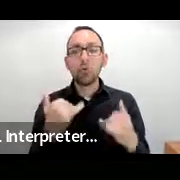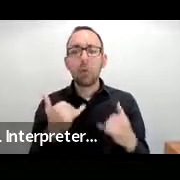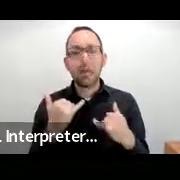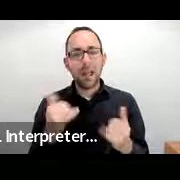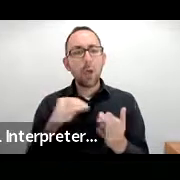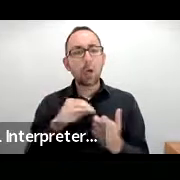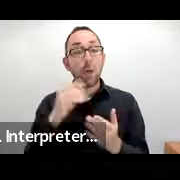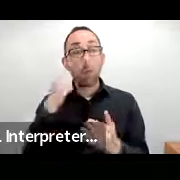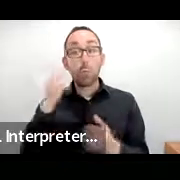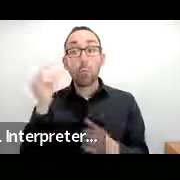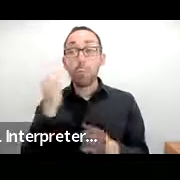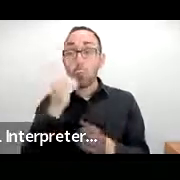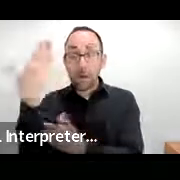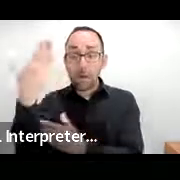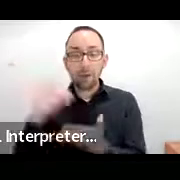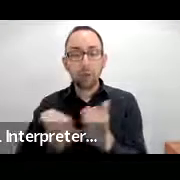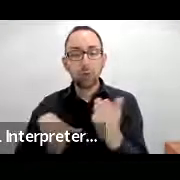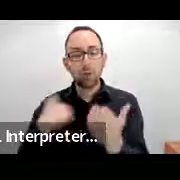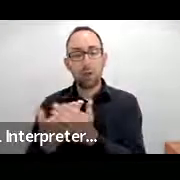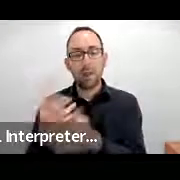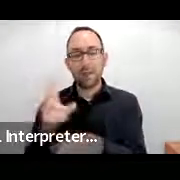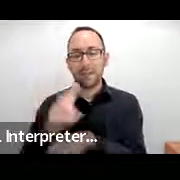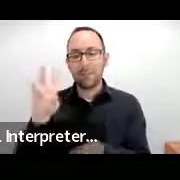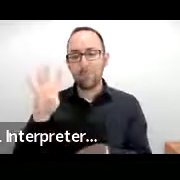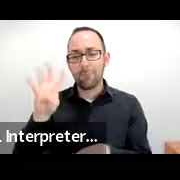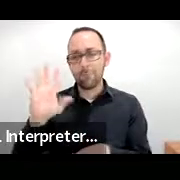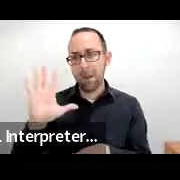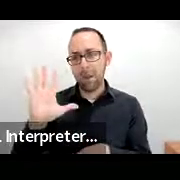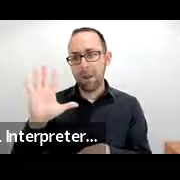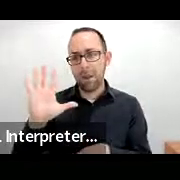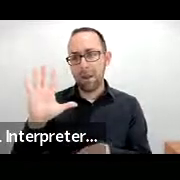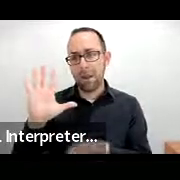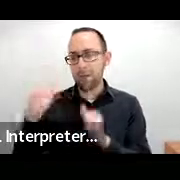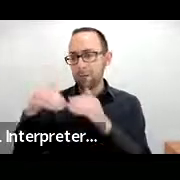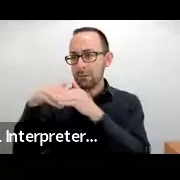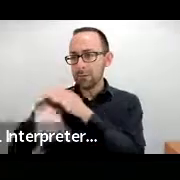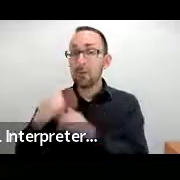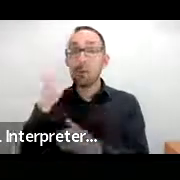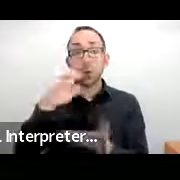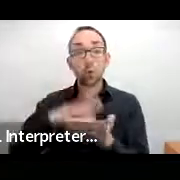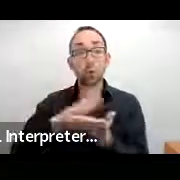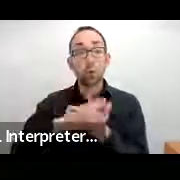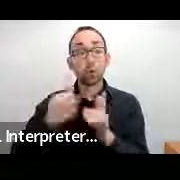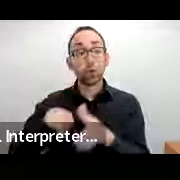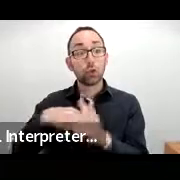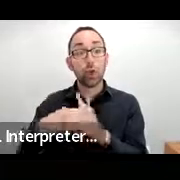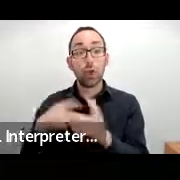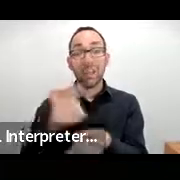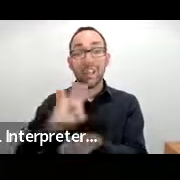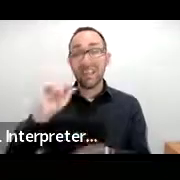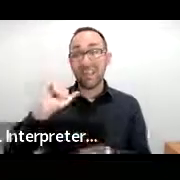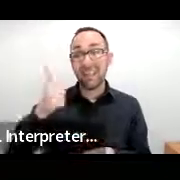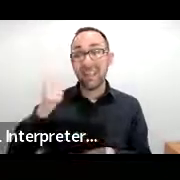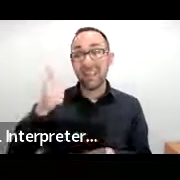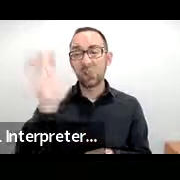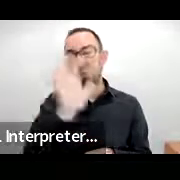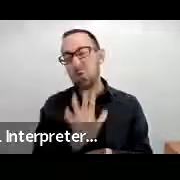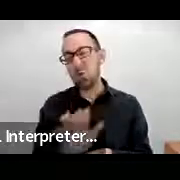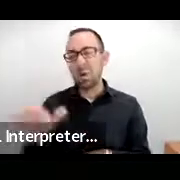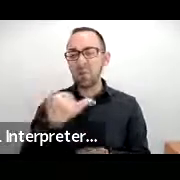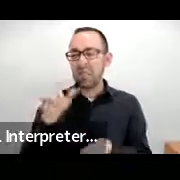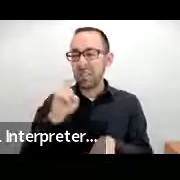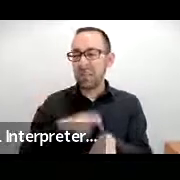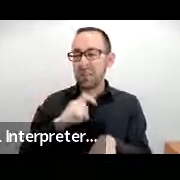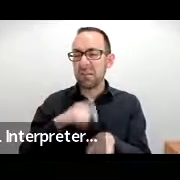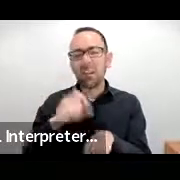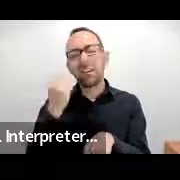7:45 for breakfast. They can come in. The school day starts at 8:10. So it'll be around that time each year.